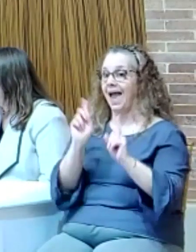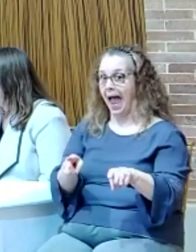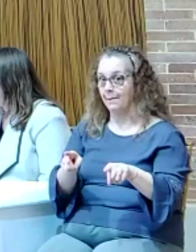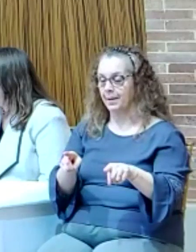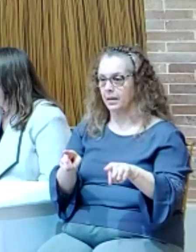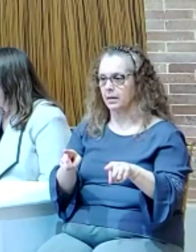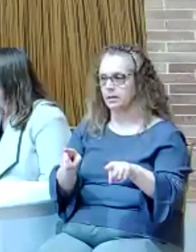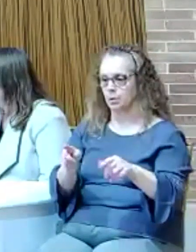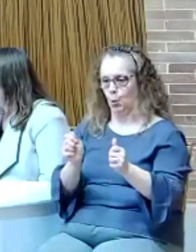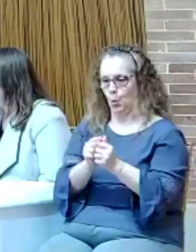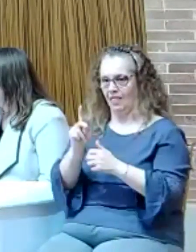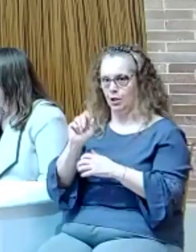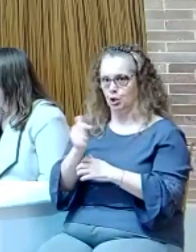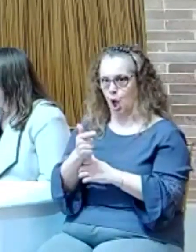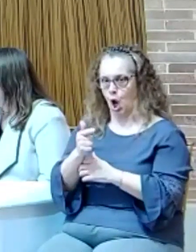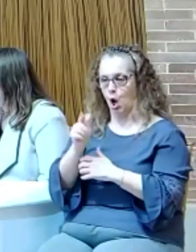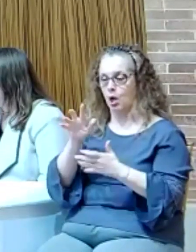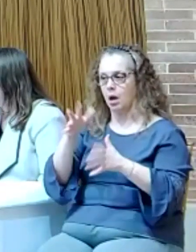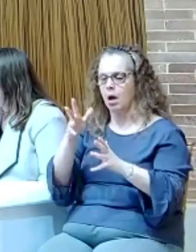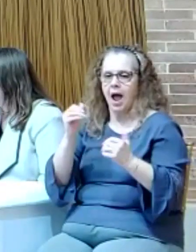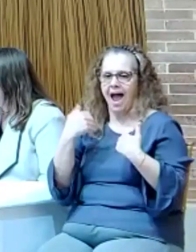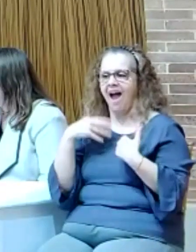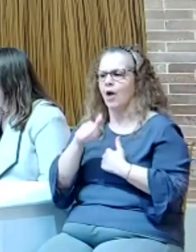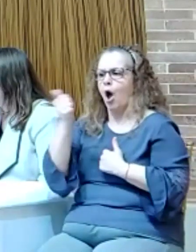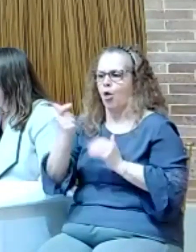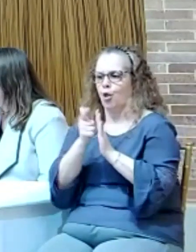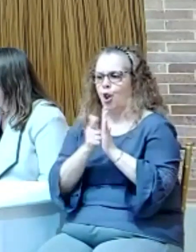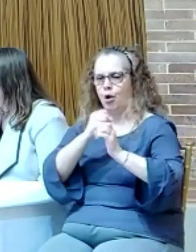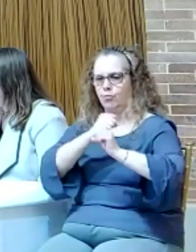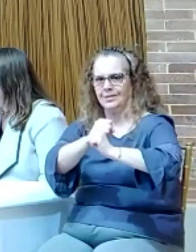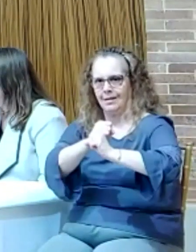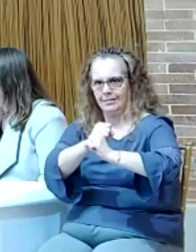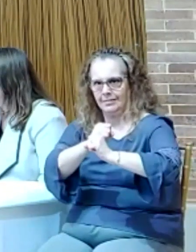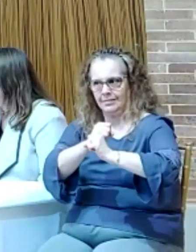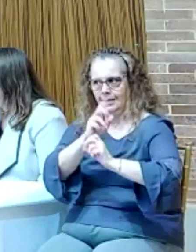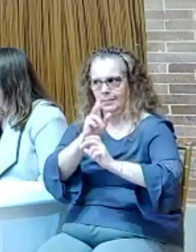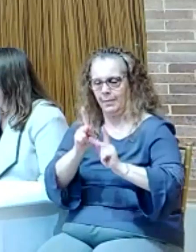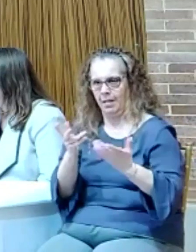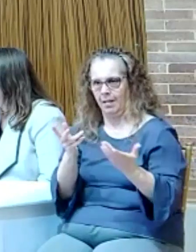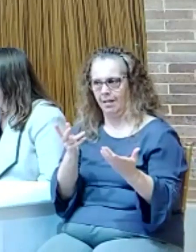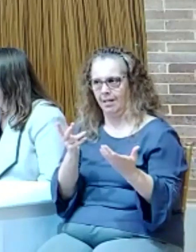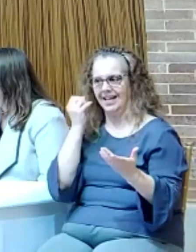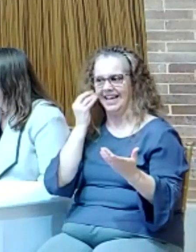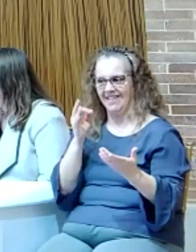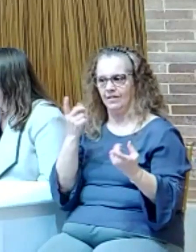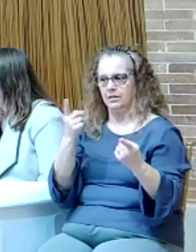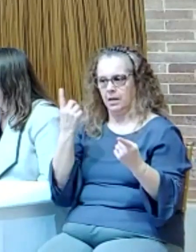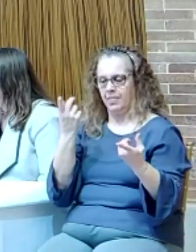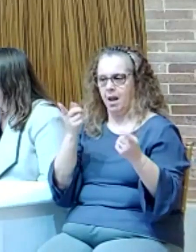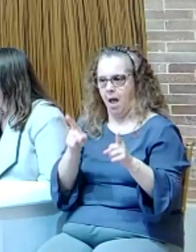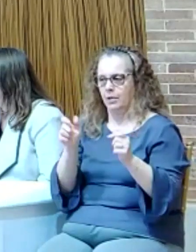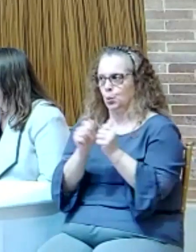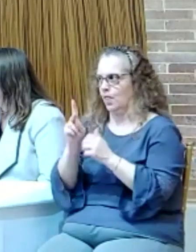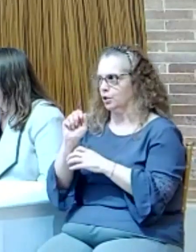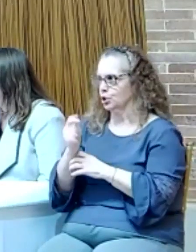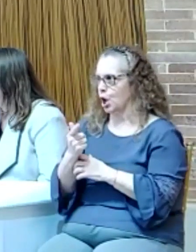place for addressing that particular harm or accidents or t situation that might arise it's just